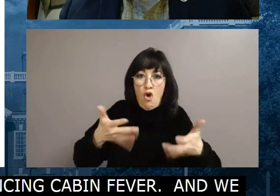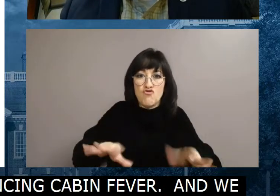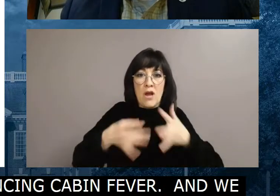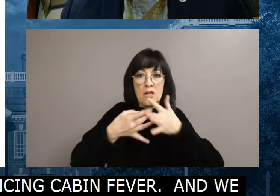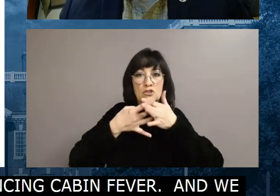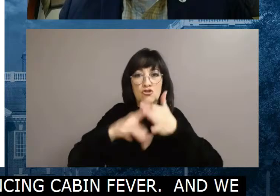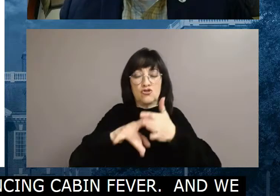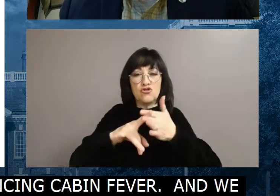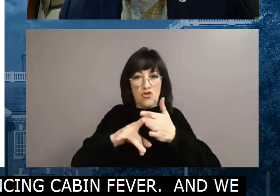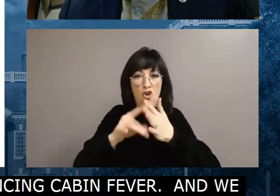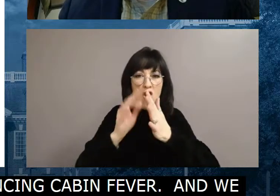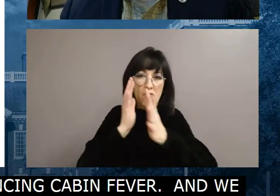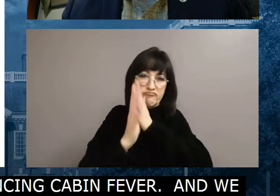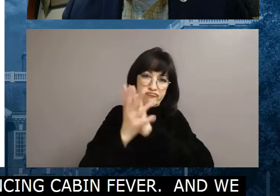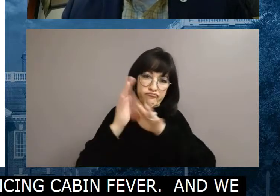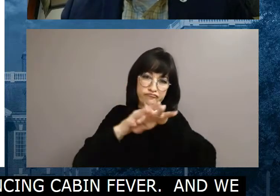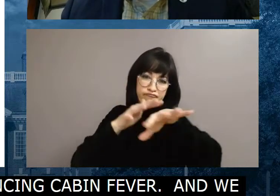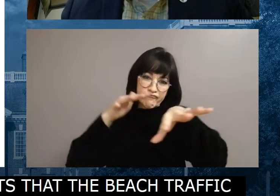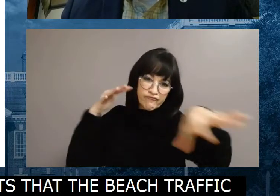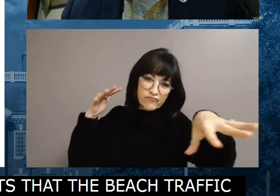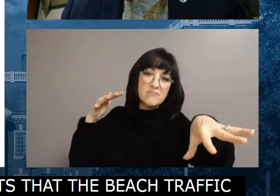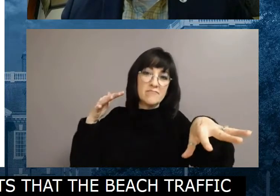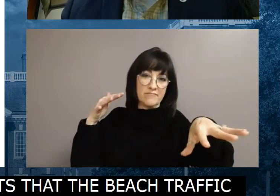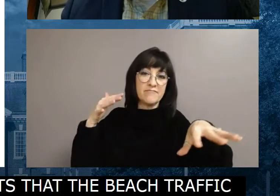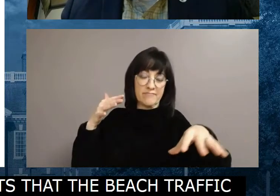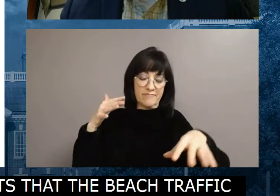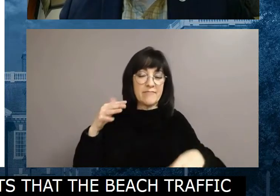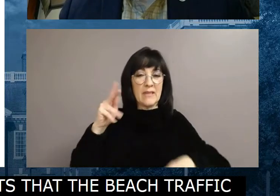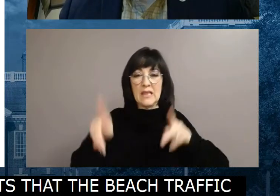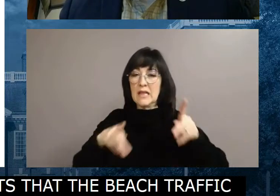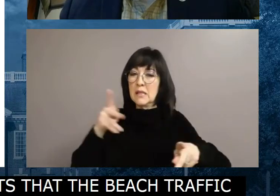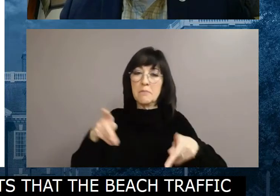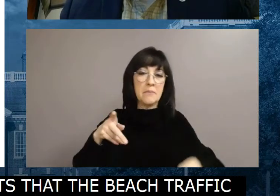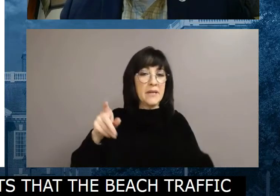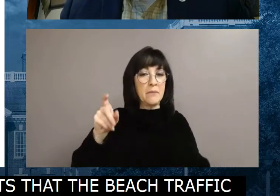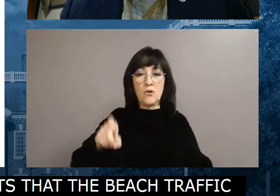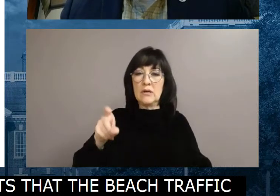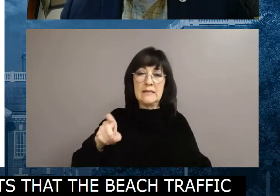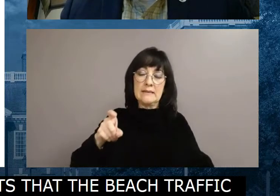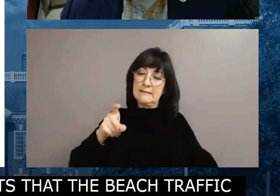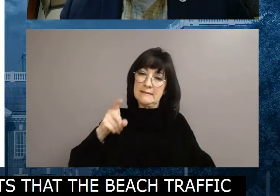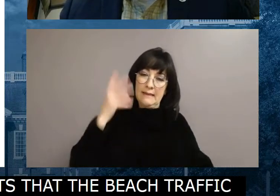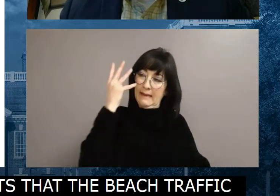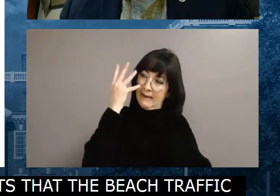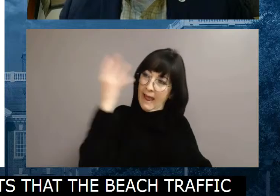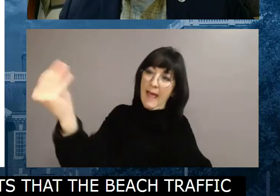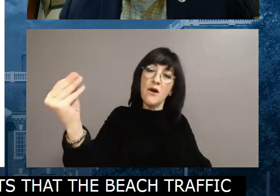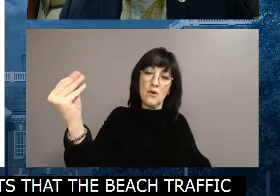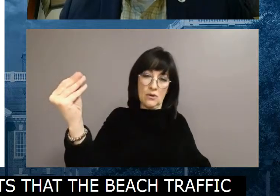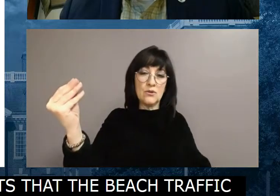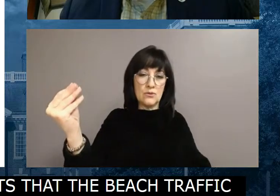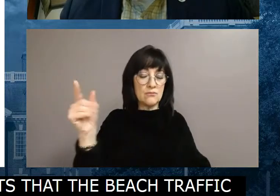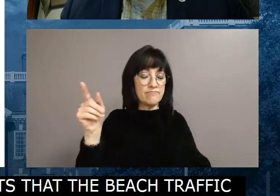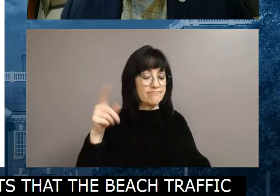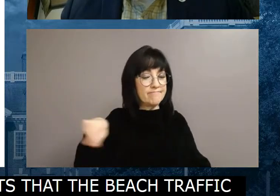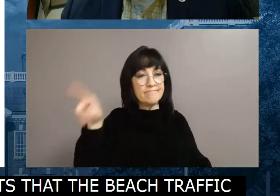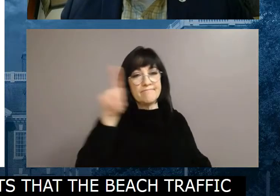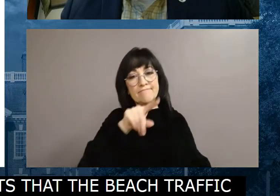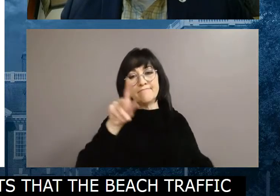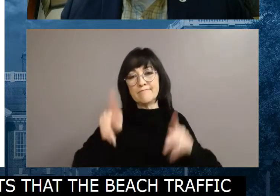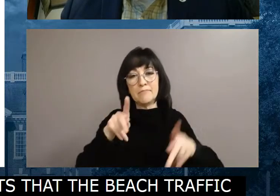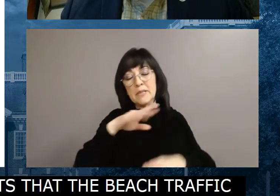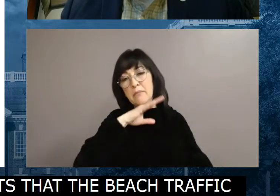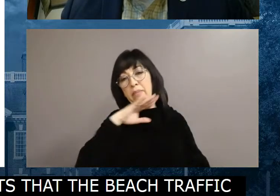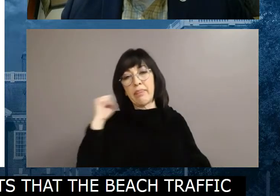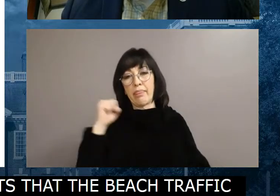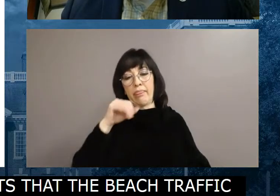ago. A year ago we weren't doing 5,000 tests in a week, and now we have the ability to do 5,000 tests in a day. So the capacity is still